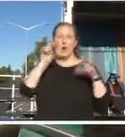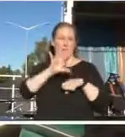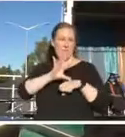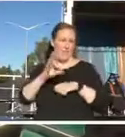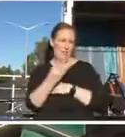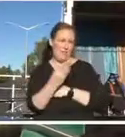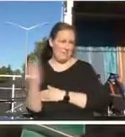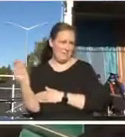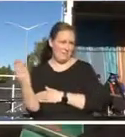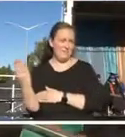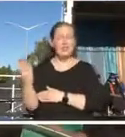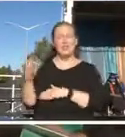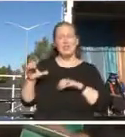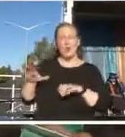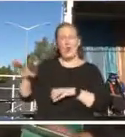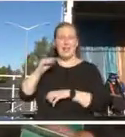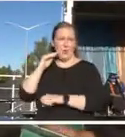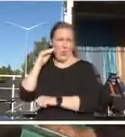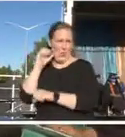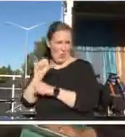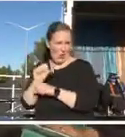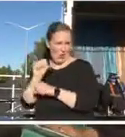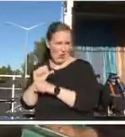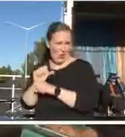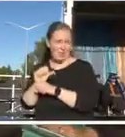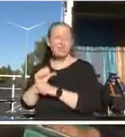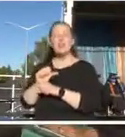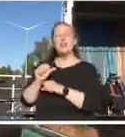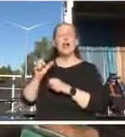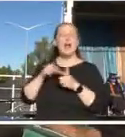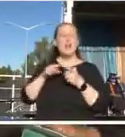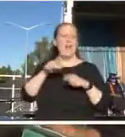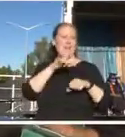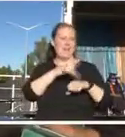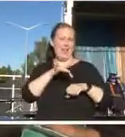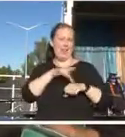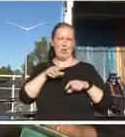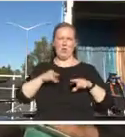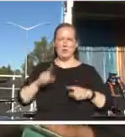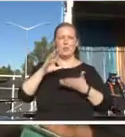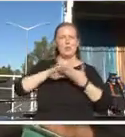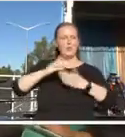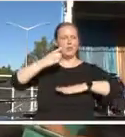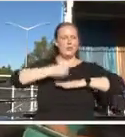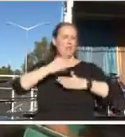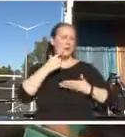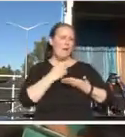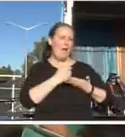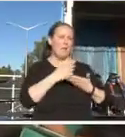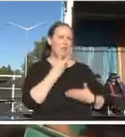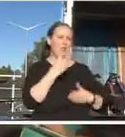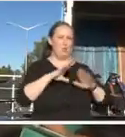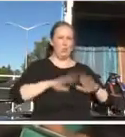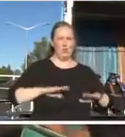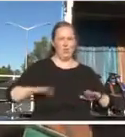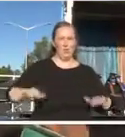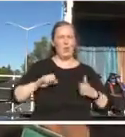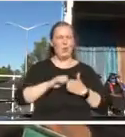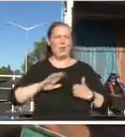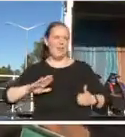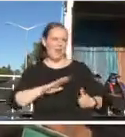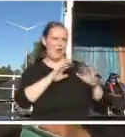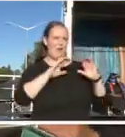a.m. to do his homework so that he could be available during the school day to help his two children with their